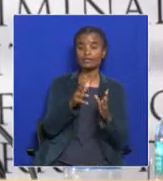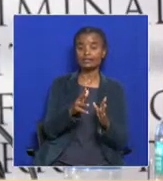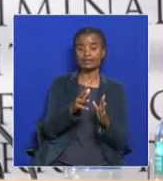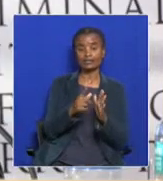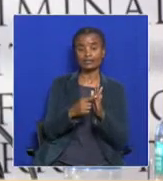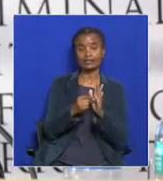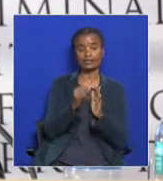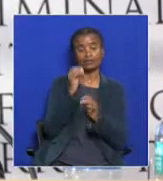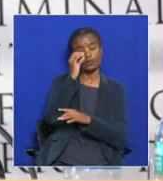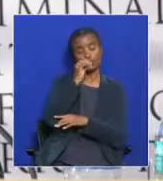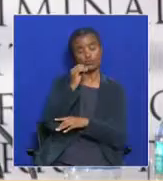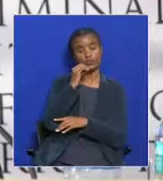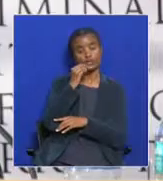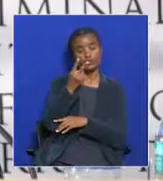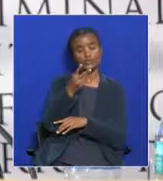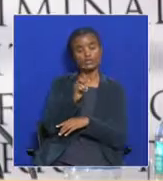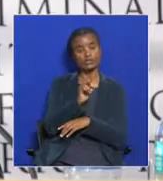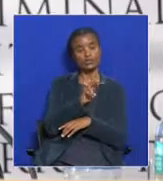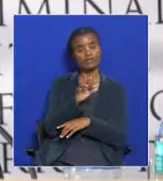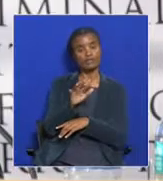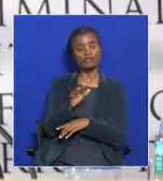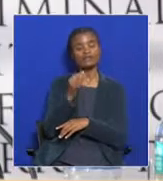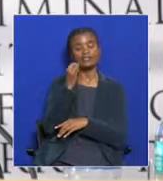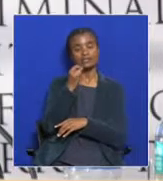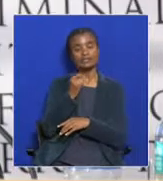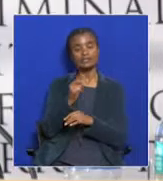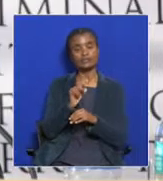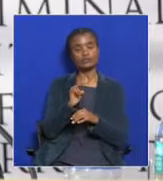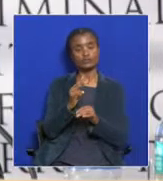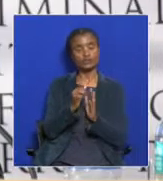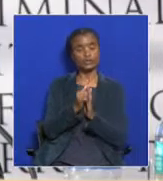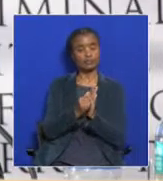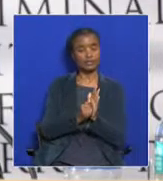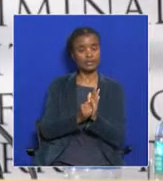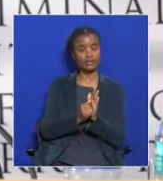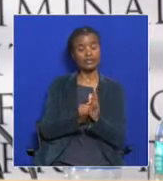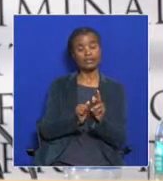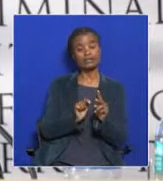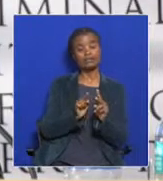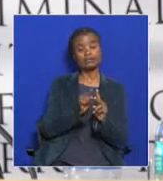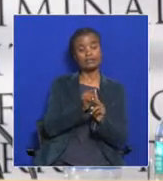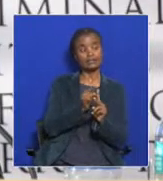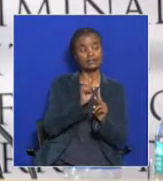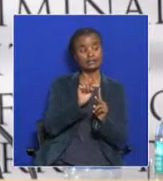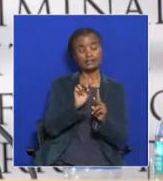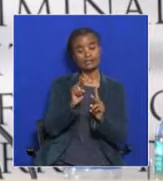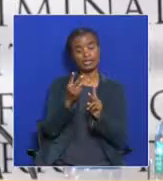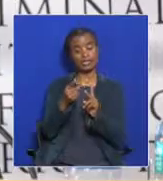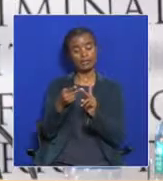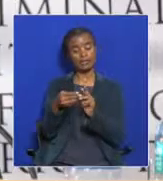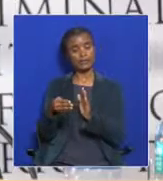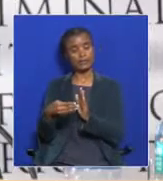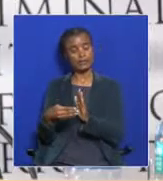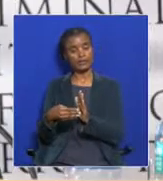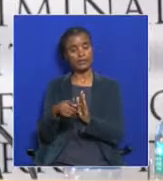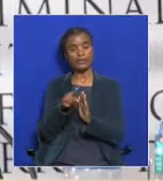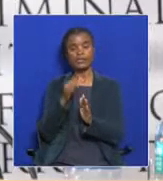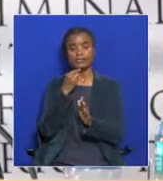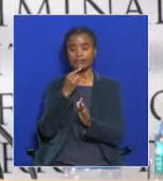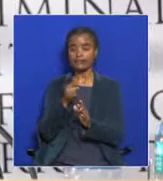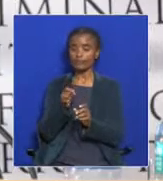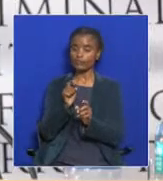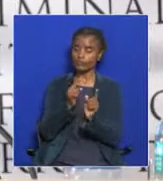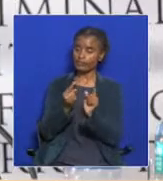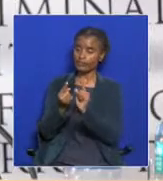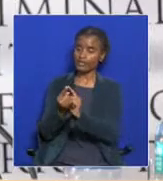two statements. The one fact is missing from the second. Let me go to her and give her an opportunity to file a further one to clarify,